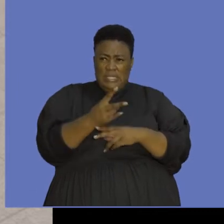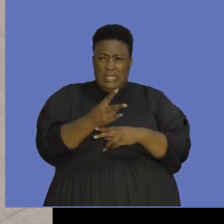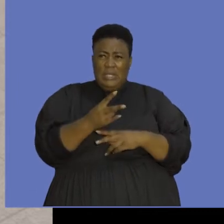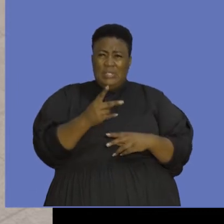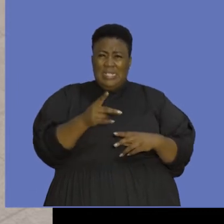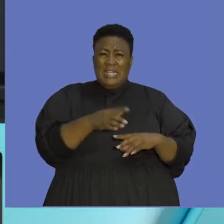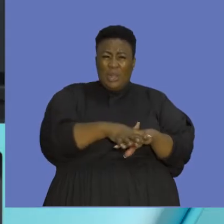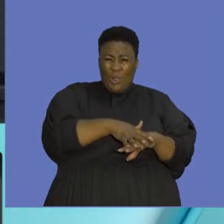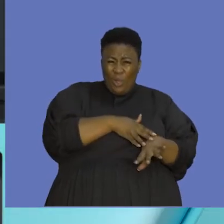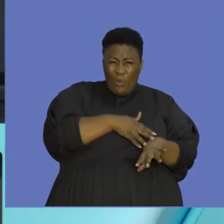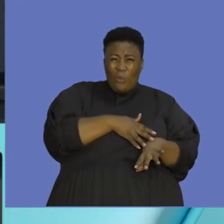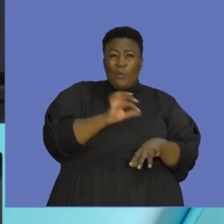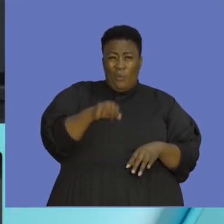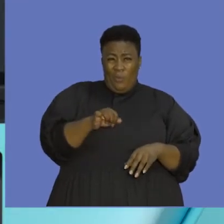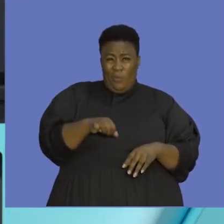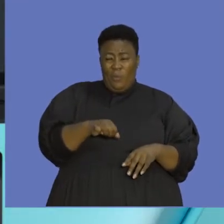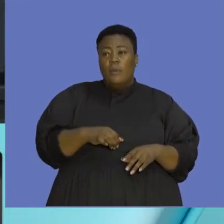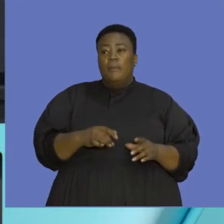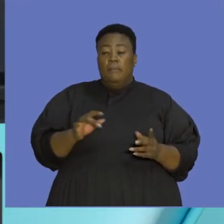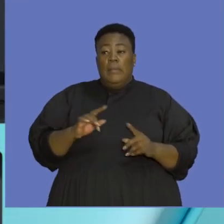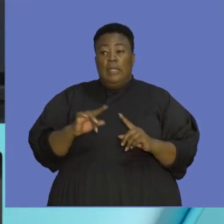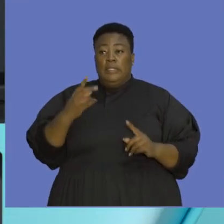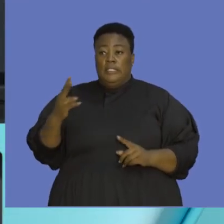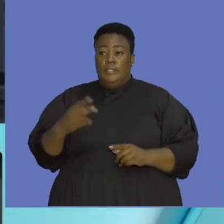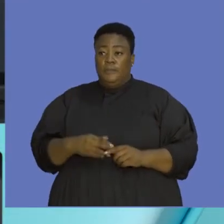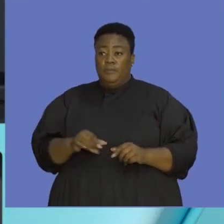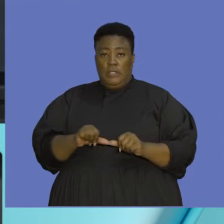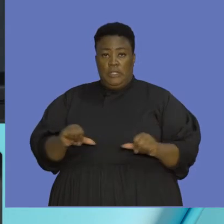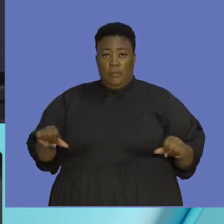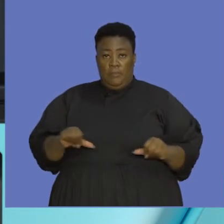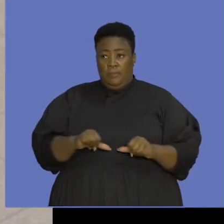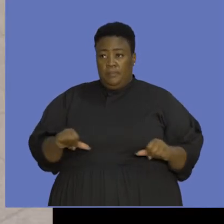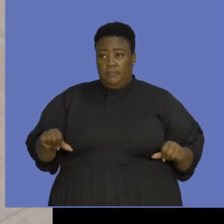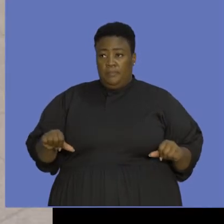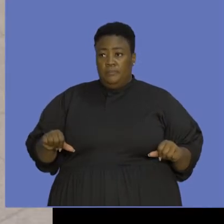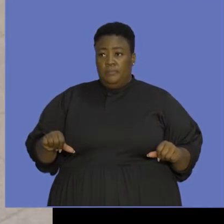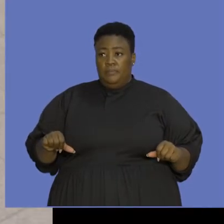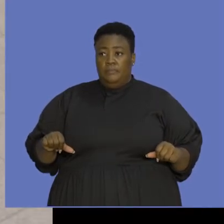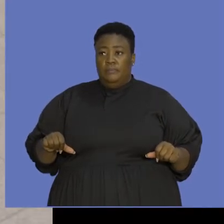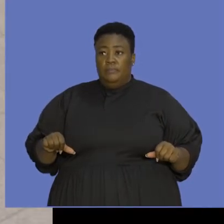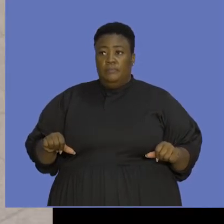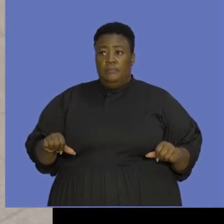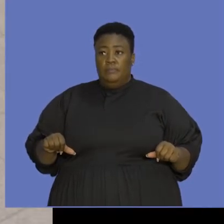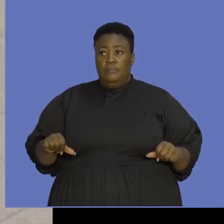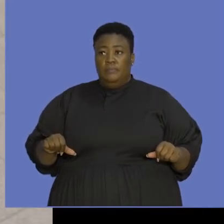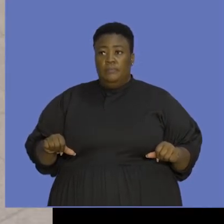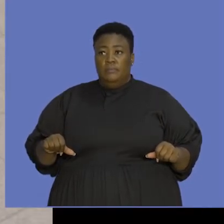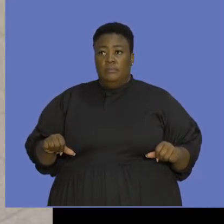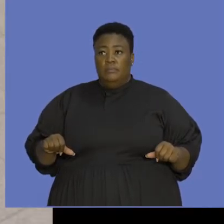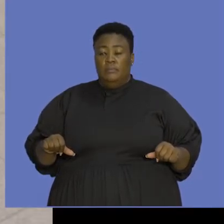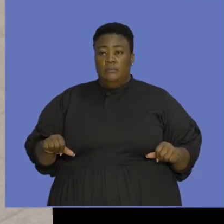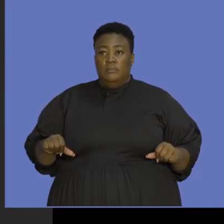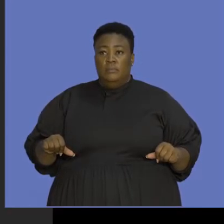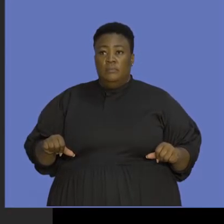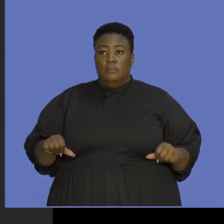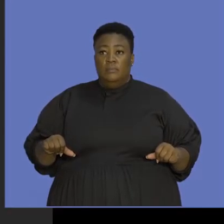to see, you can see it's actually going a little bit slower. So let's look at the tape. Let's find it. There's my fifth tape. Let's